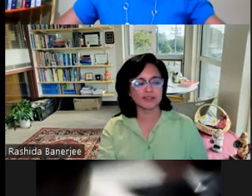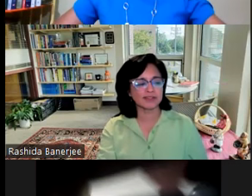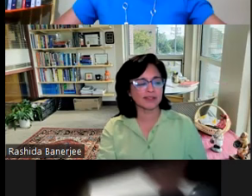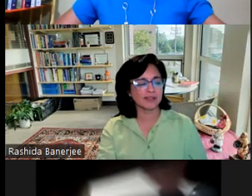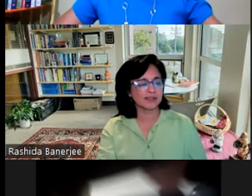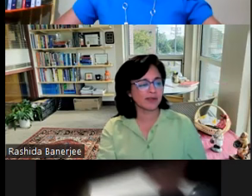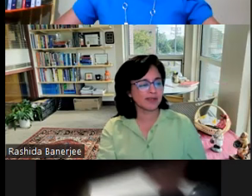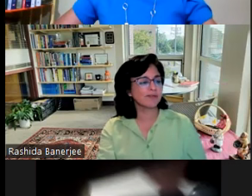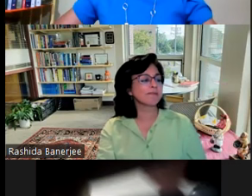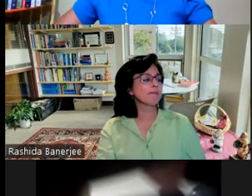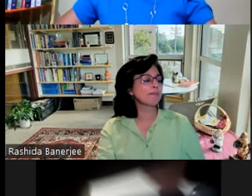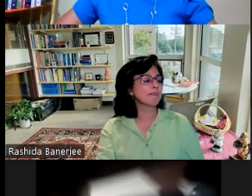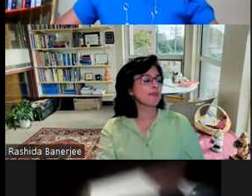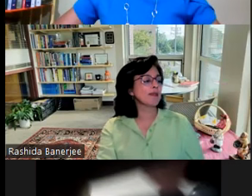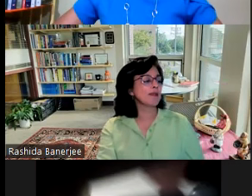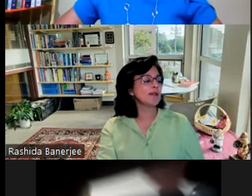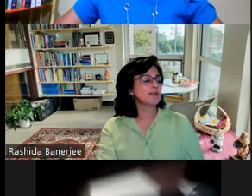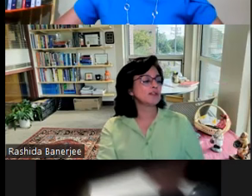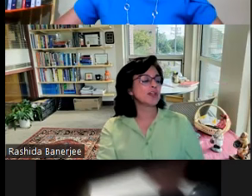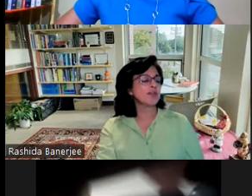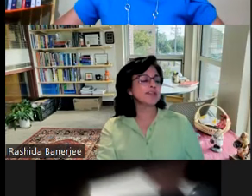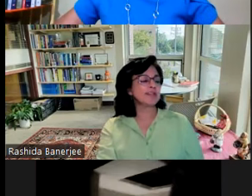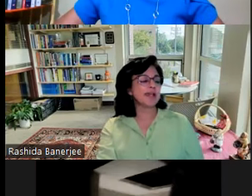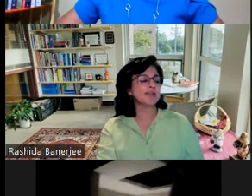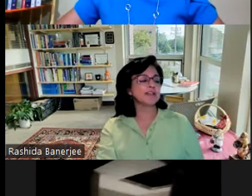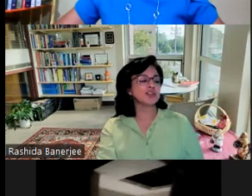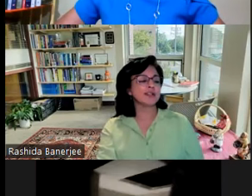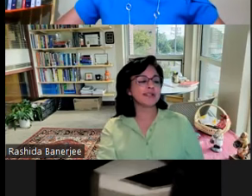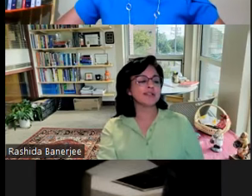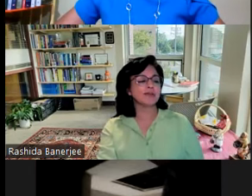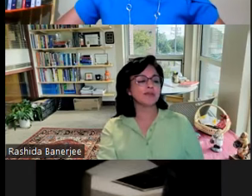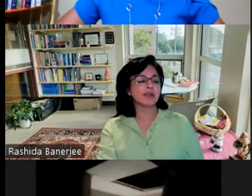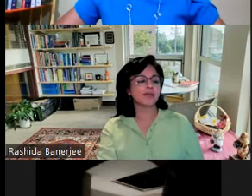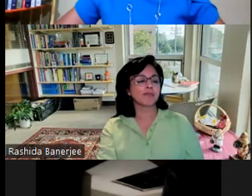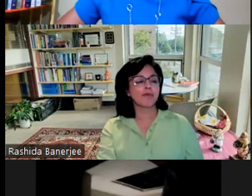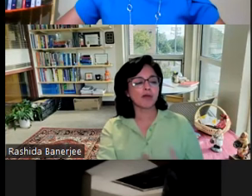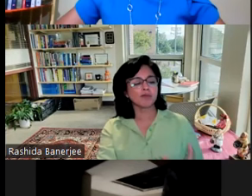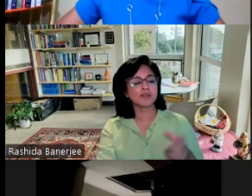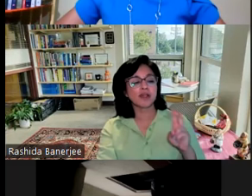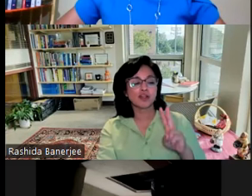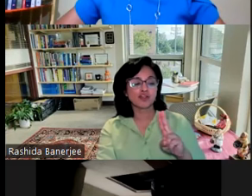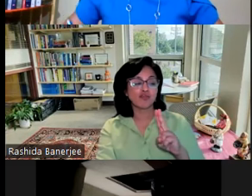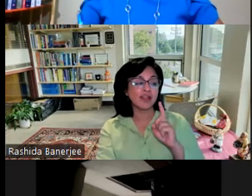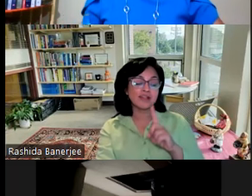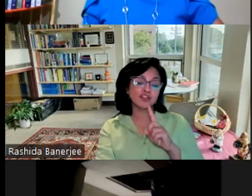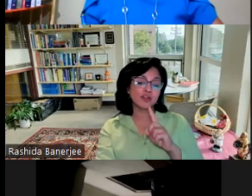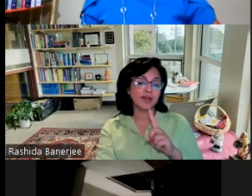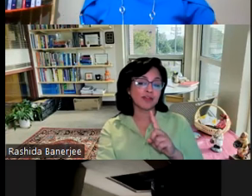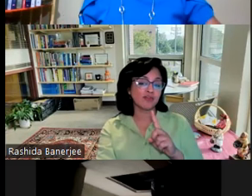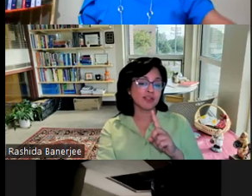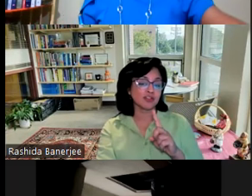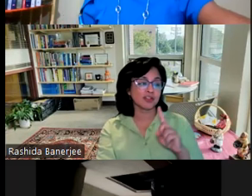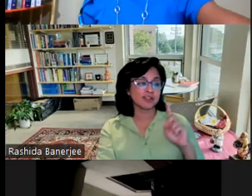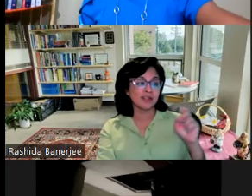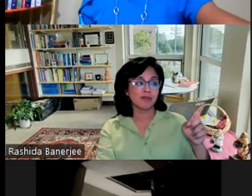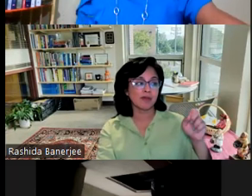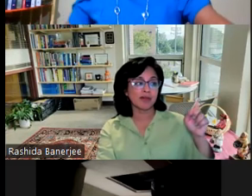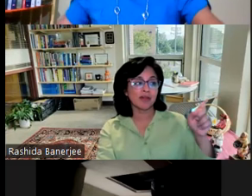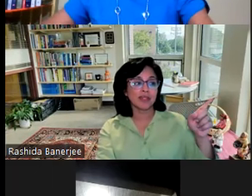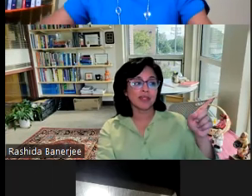addition skills, right? So given 10 addition and 10 subtracting problems, 3-digit by 3-digit.